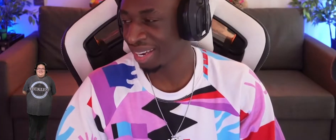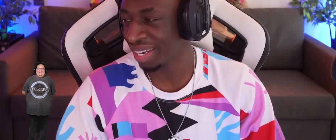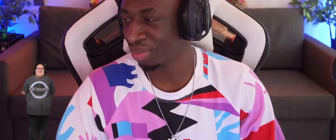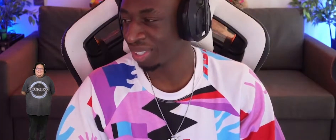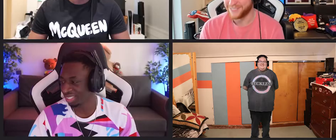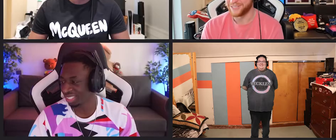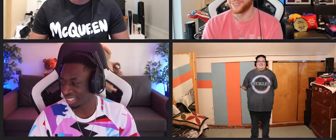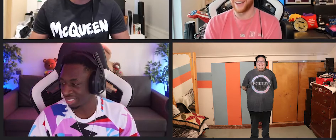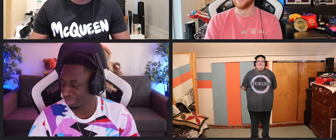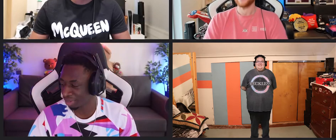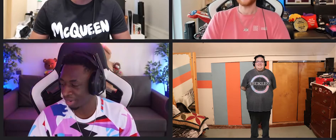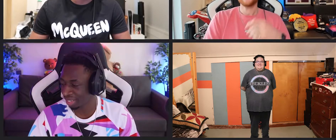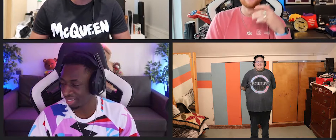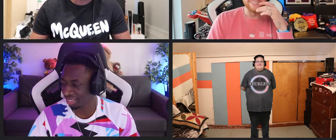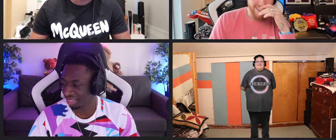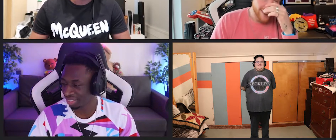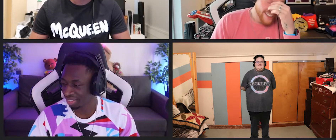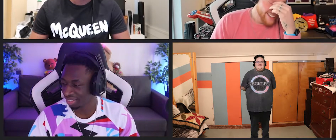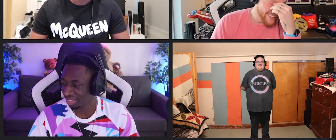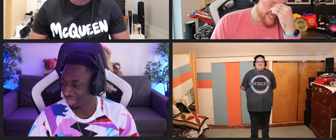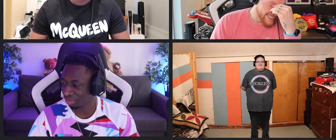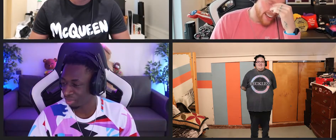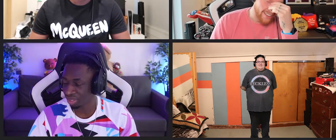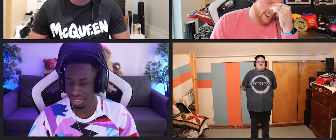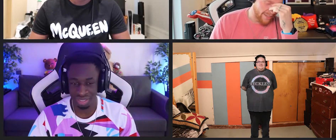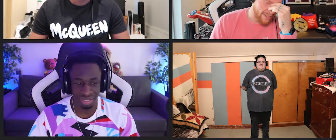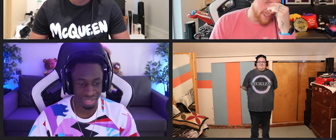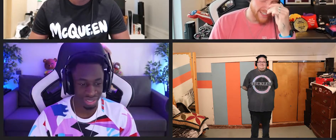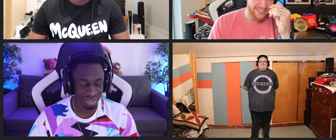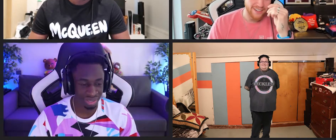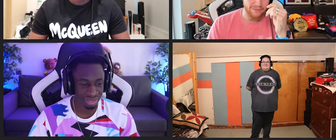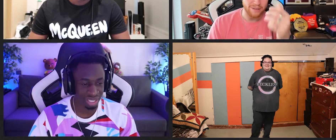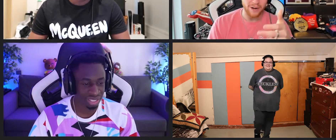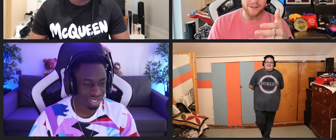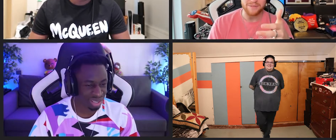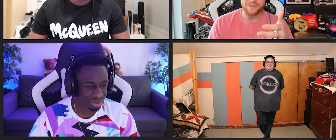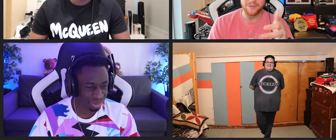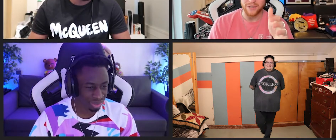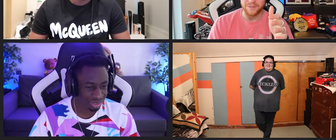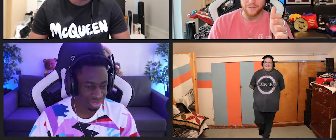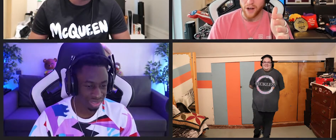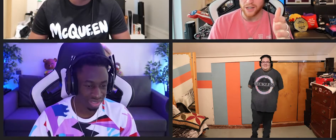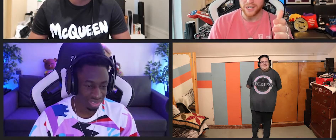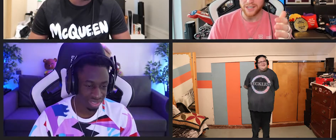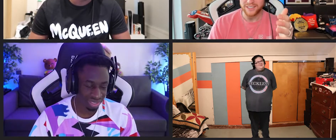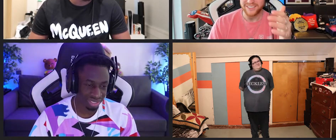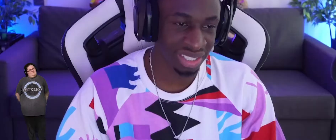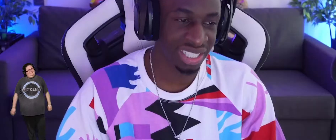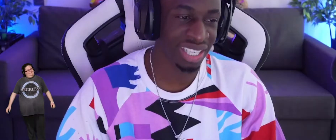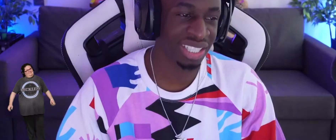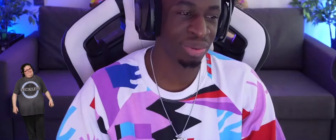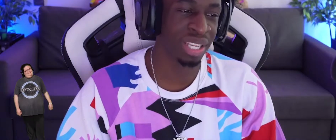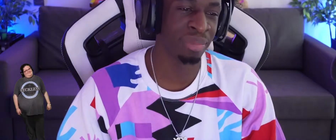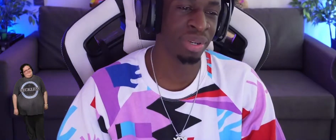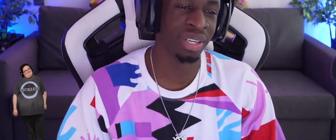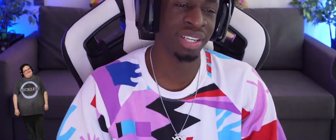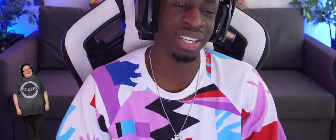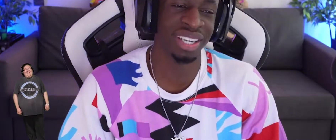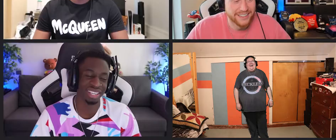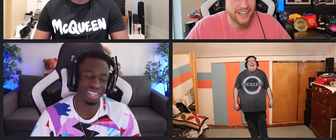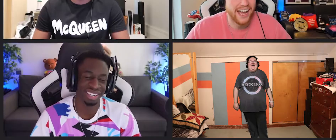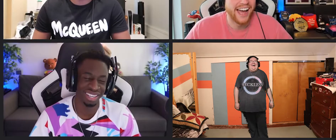I don't have an animal as sexy as mine. Turtle, what are we saying? No, I'm not fucking a turtle. You said a turtle? Yeah, bro. What? Like, damn. Yeah, JJ likes the way they